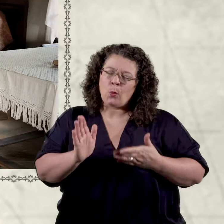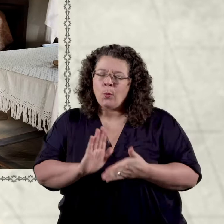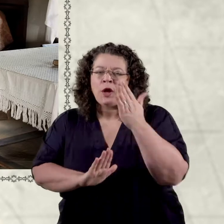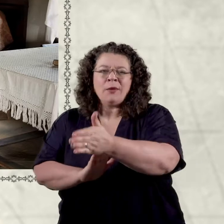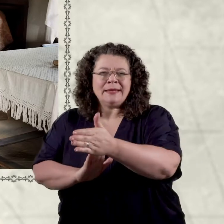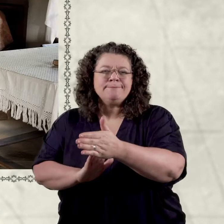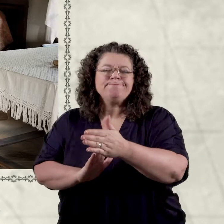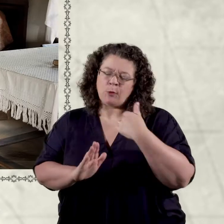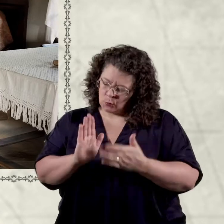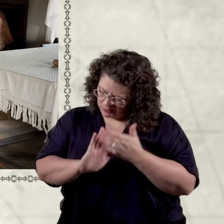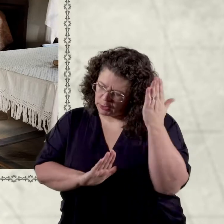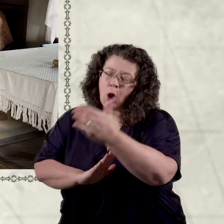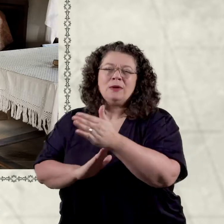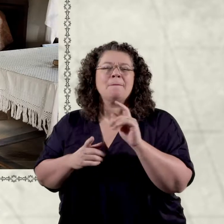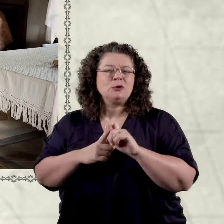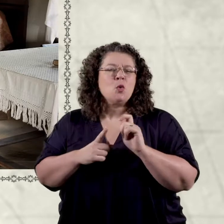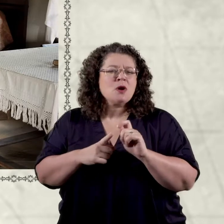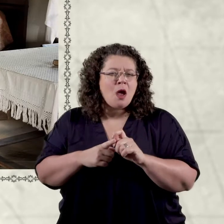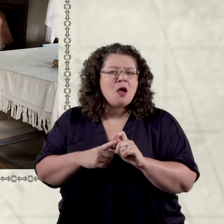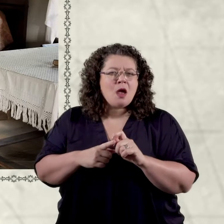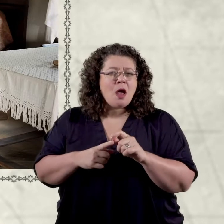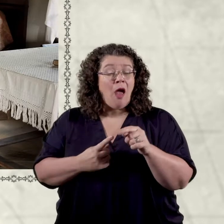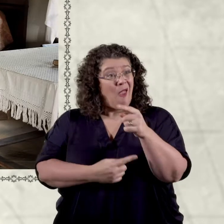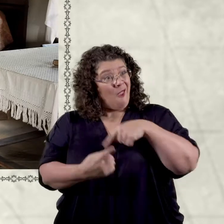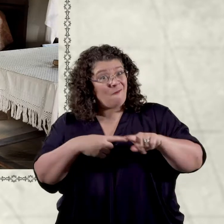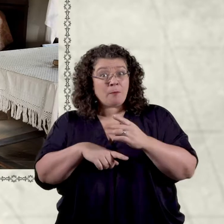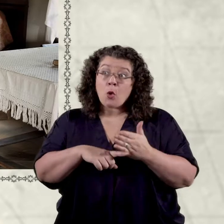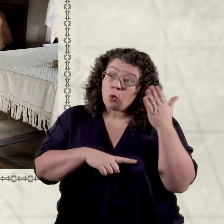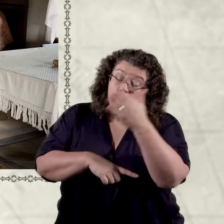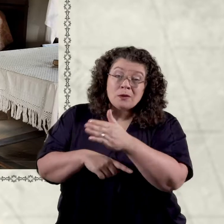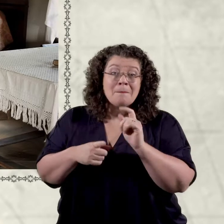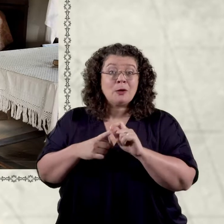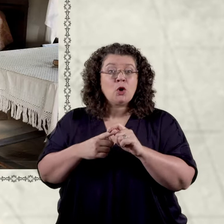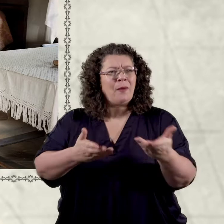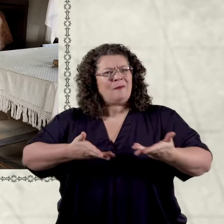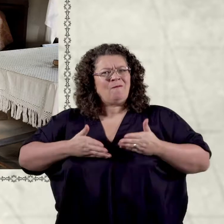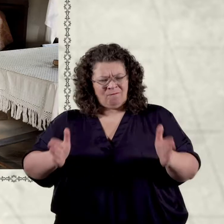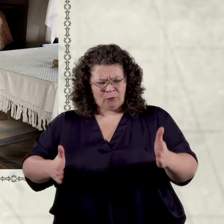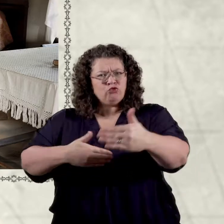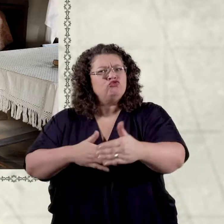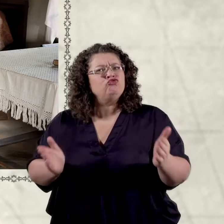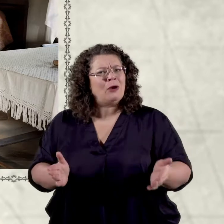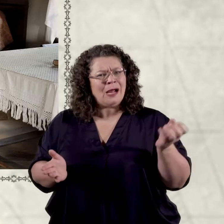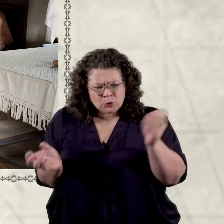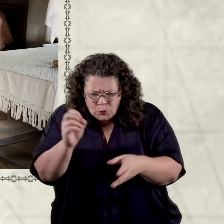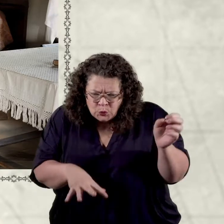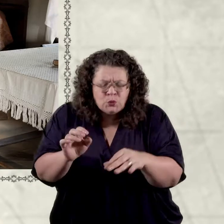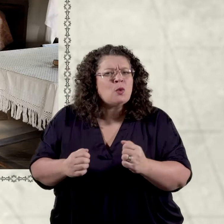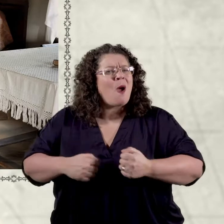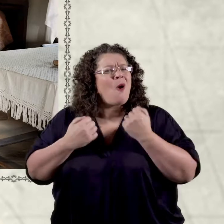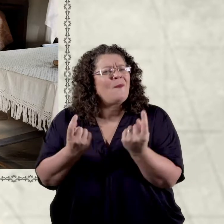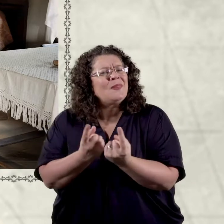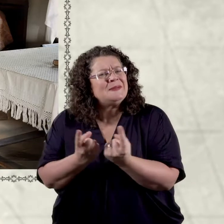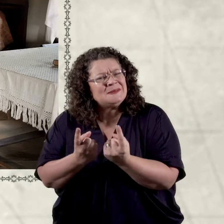Patagonia. Now, everyone who went to Patagonia were given a crate like this to carry their possessions. What's in my crate? I